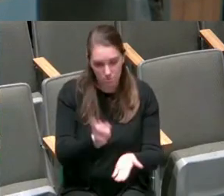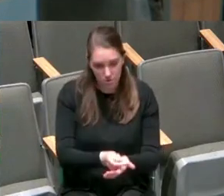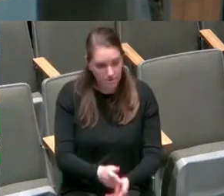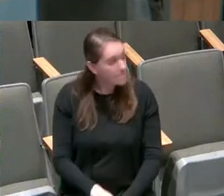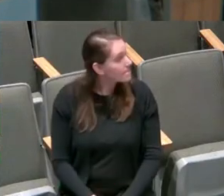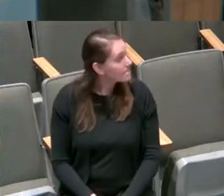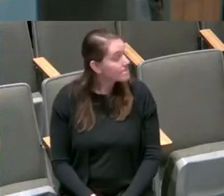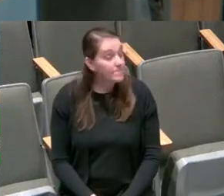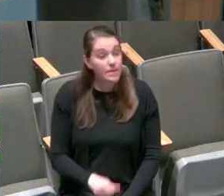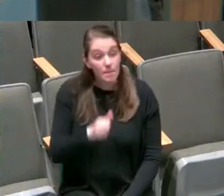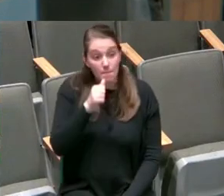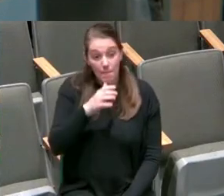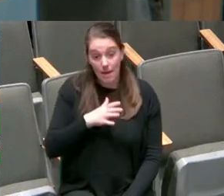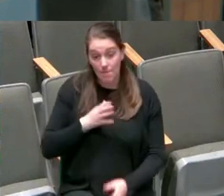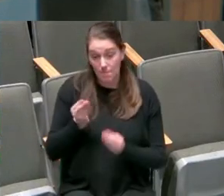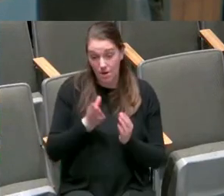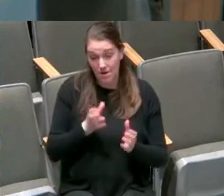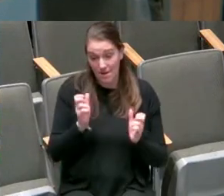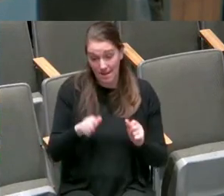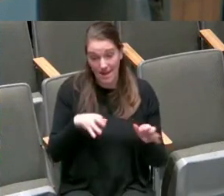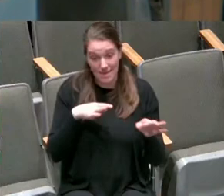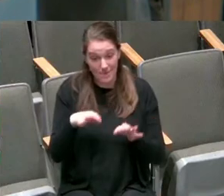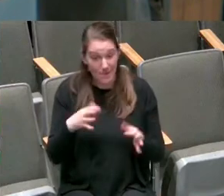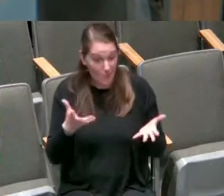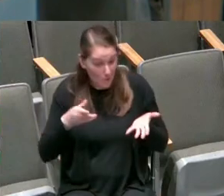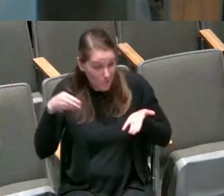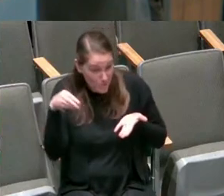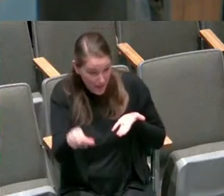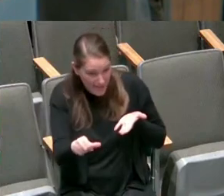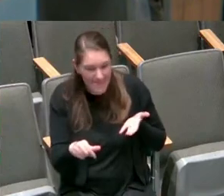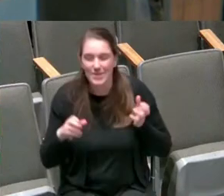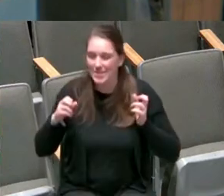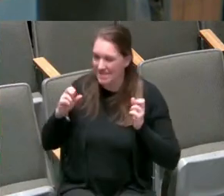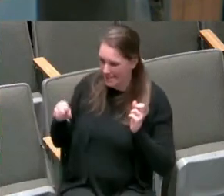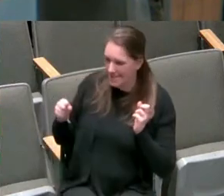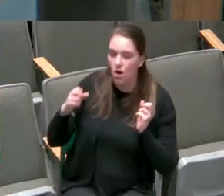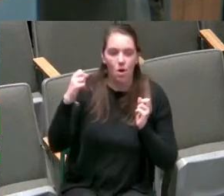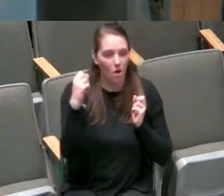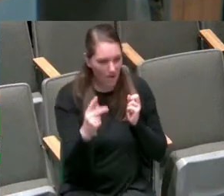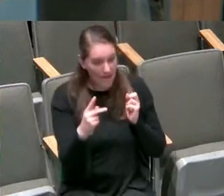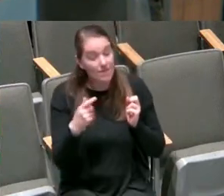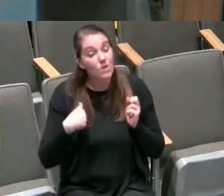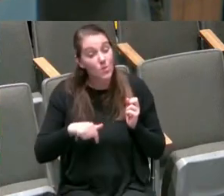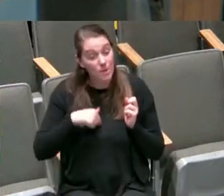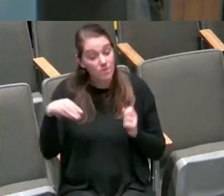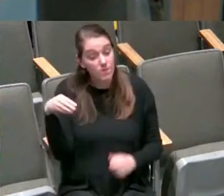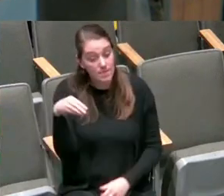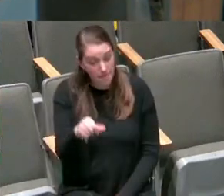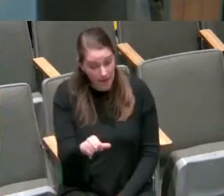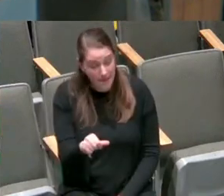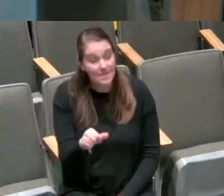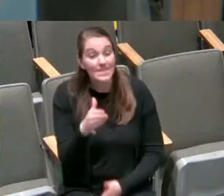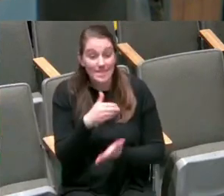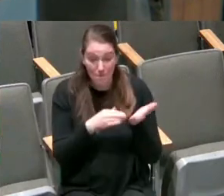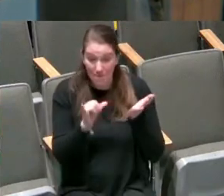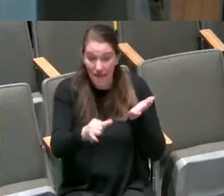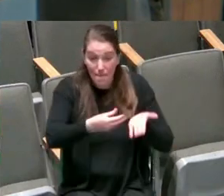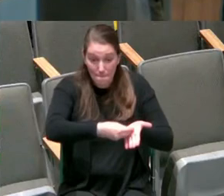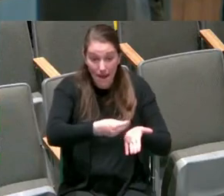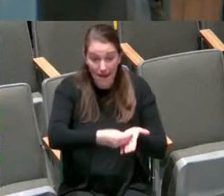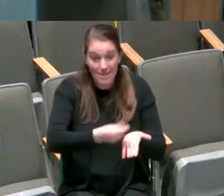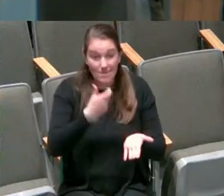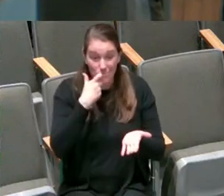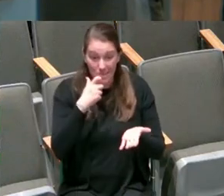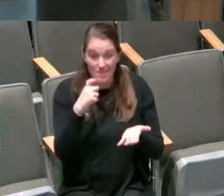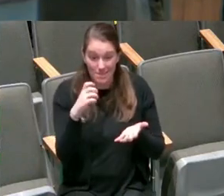Madam moderator can I explain what we're spending here yes okay we are spending uh some of that money that we put